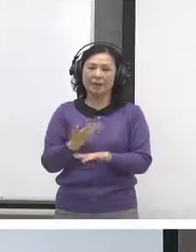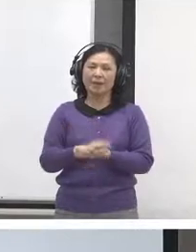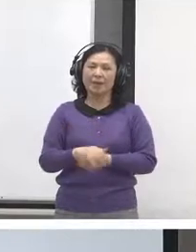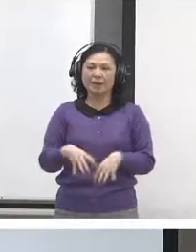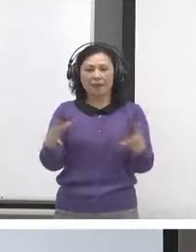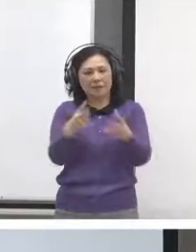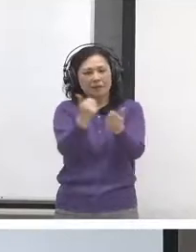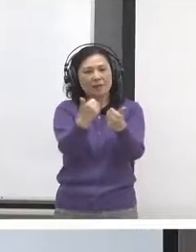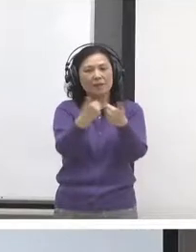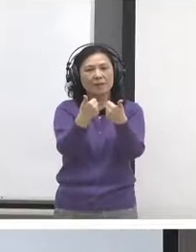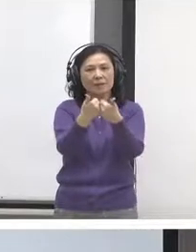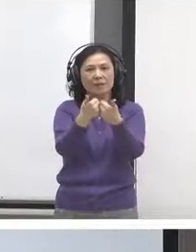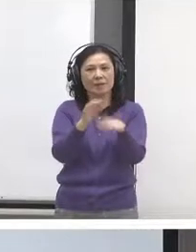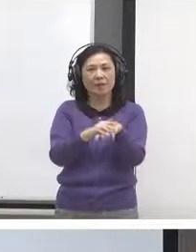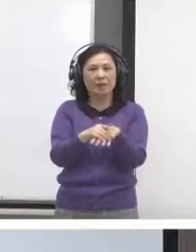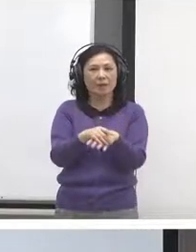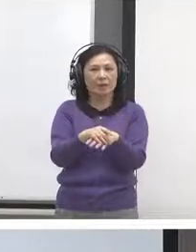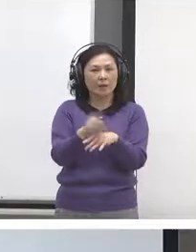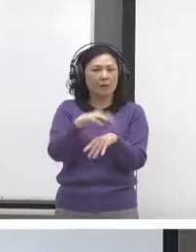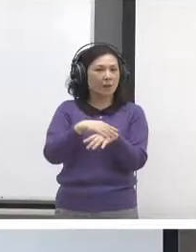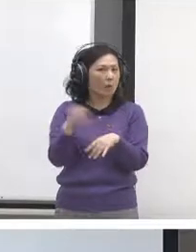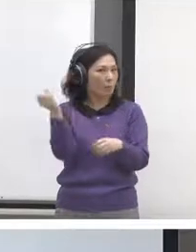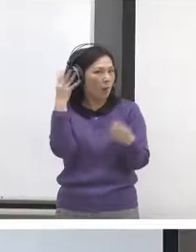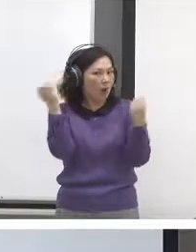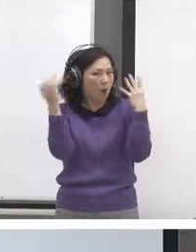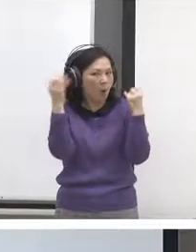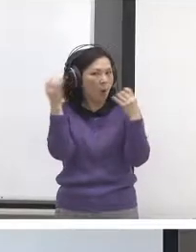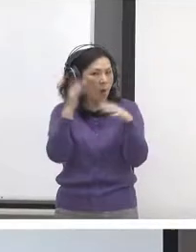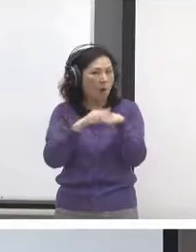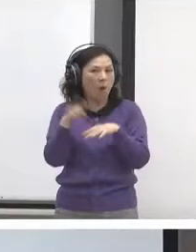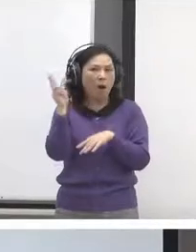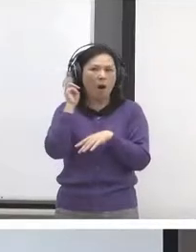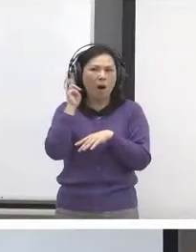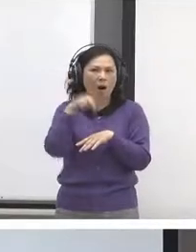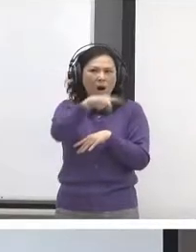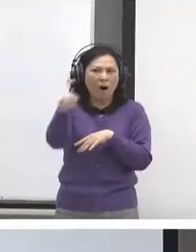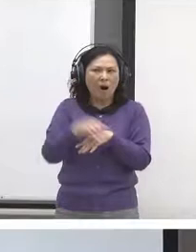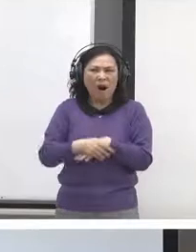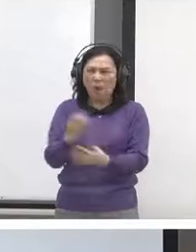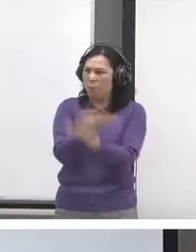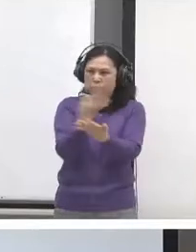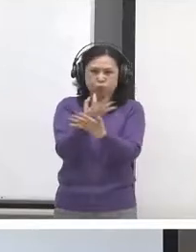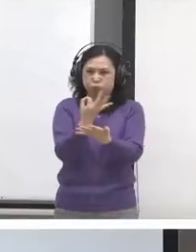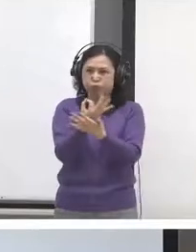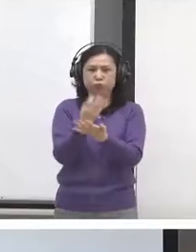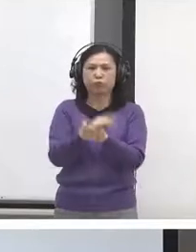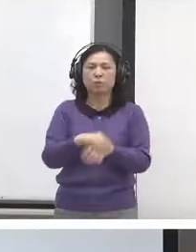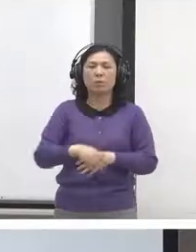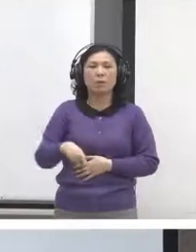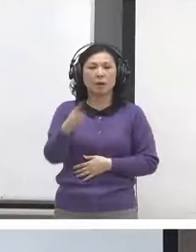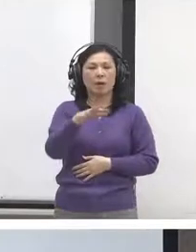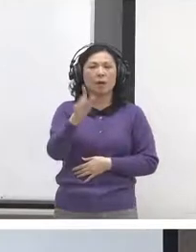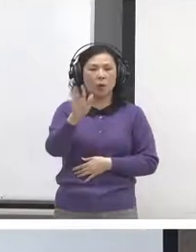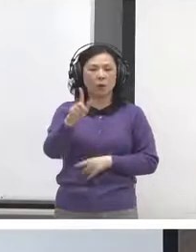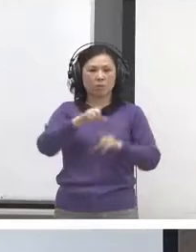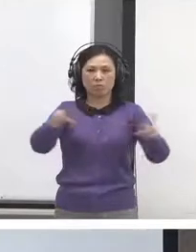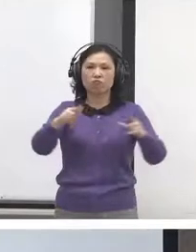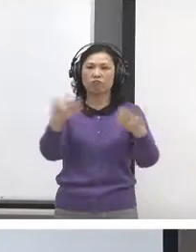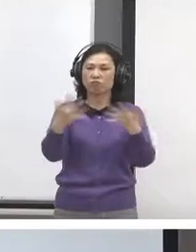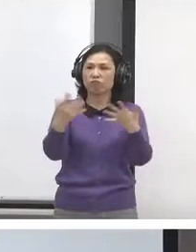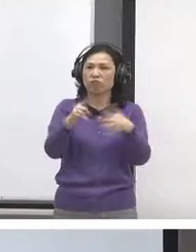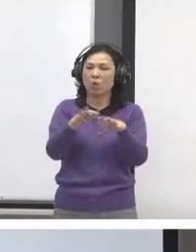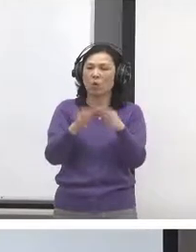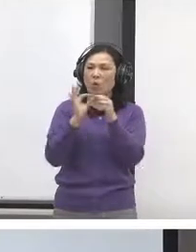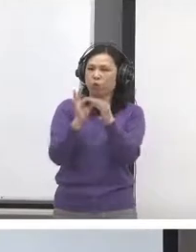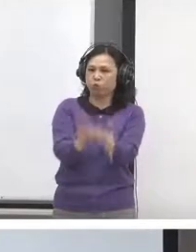so one huge problem that has been surfaced continuously at the Civic Tech Hack Nights